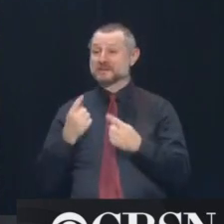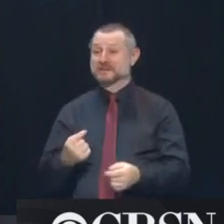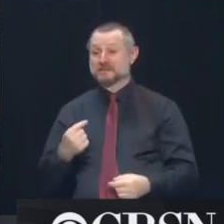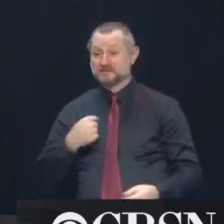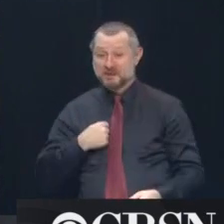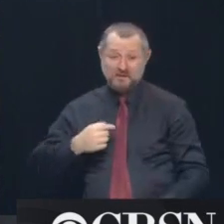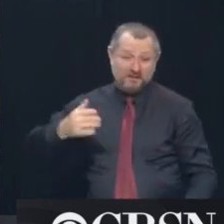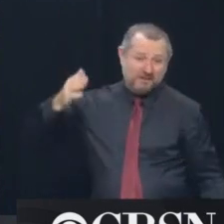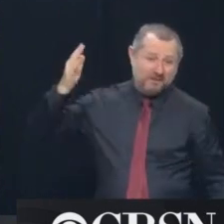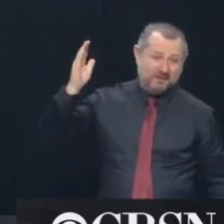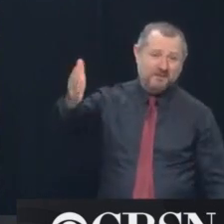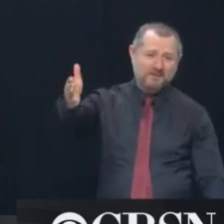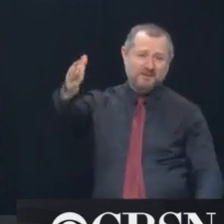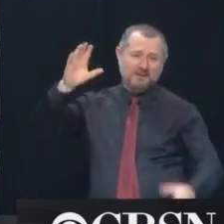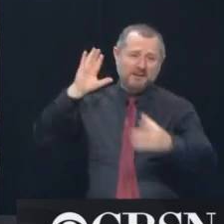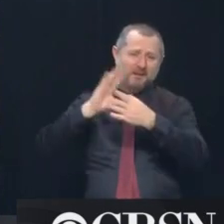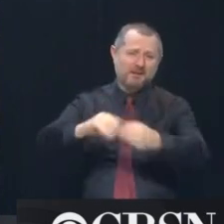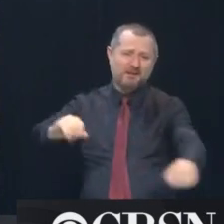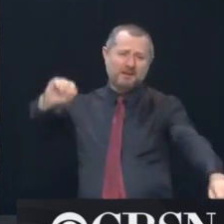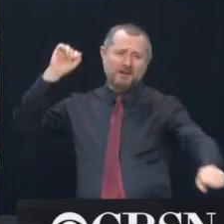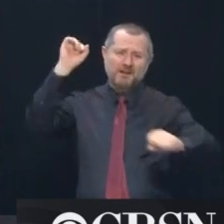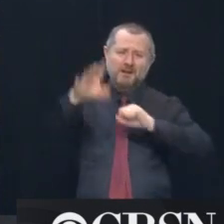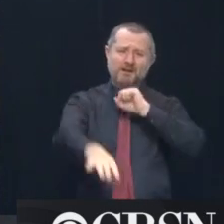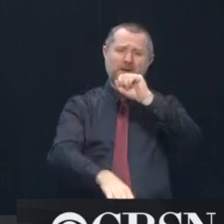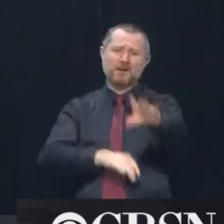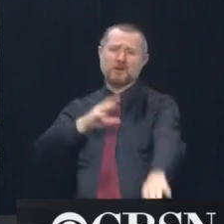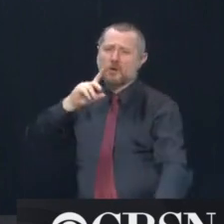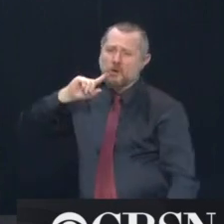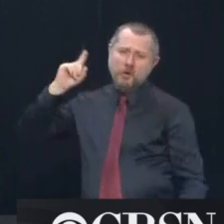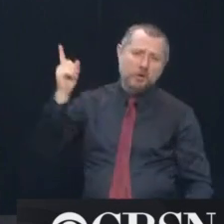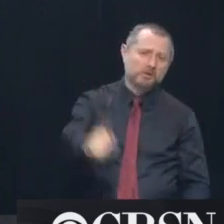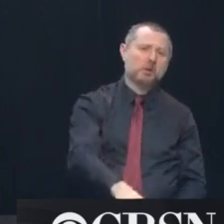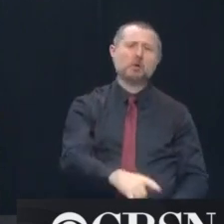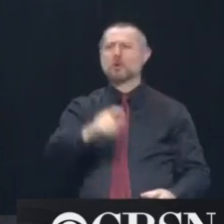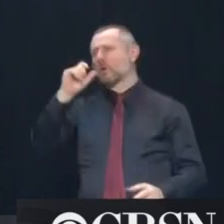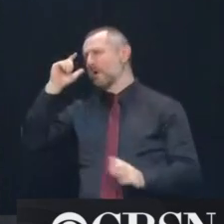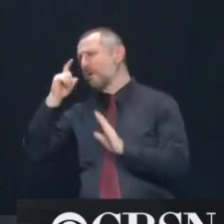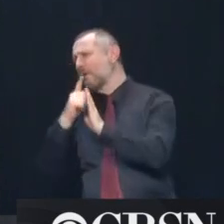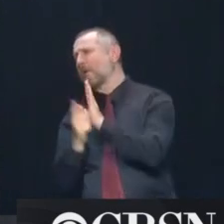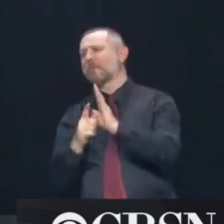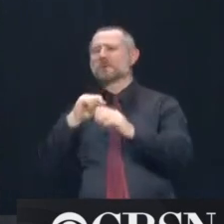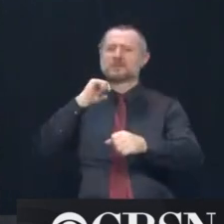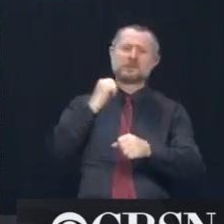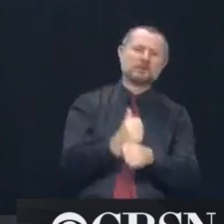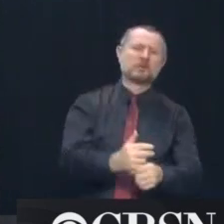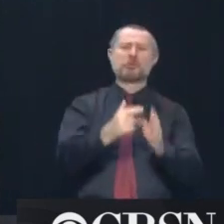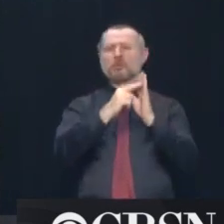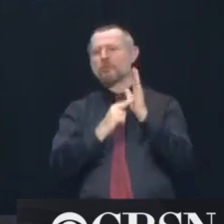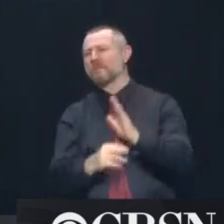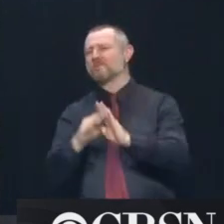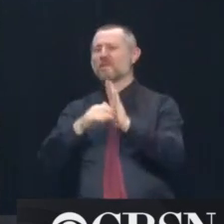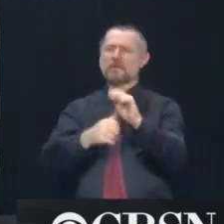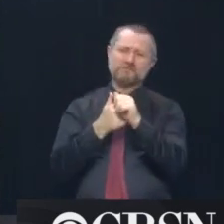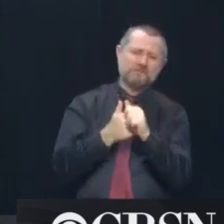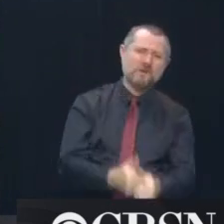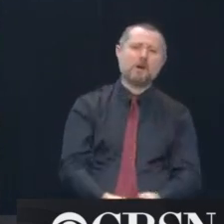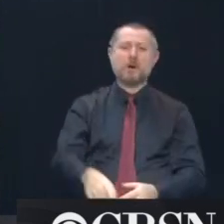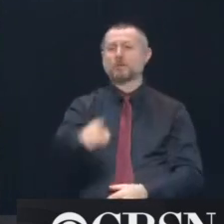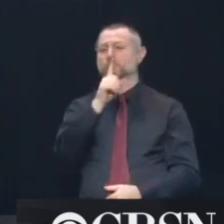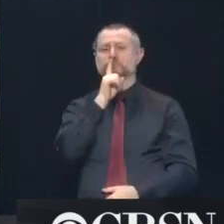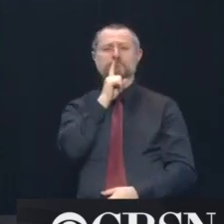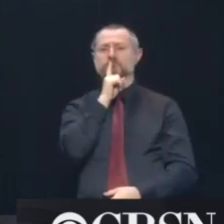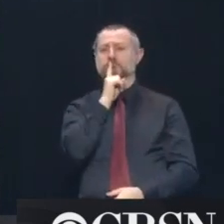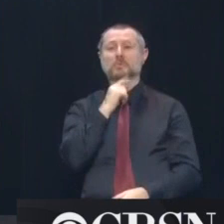it's not a question of the government rule or the government policy. I only lay out